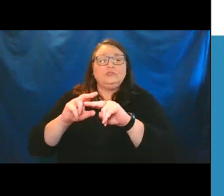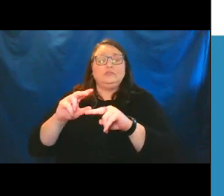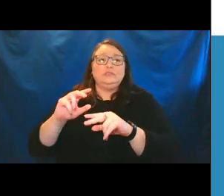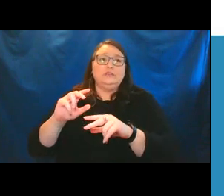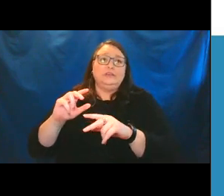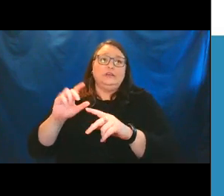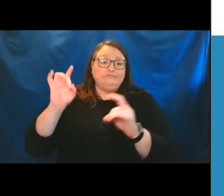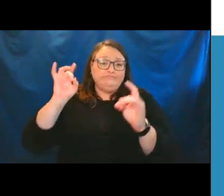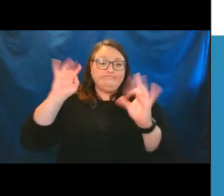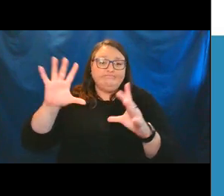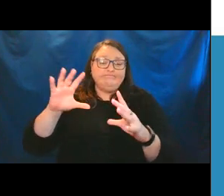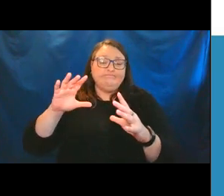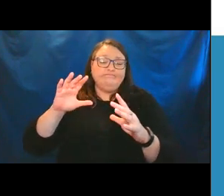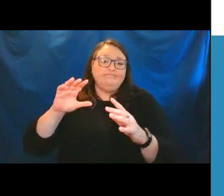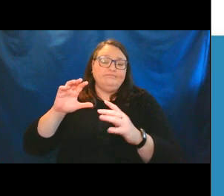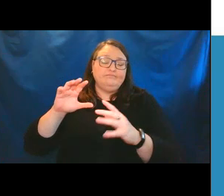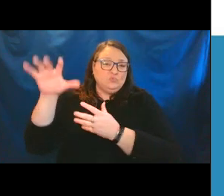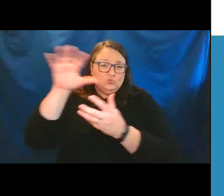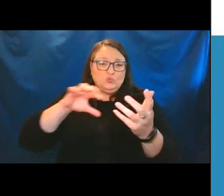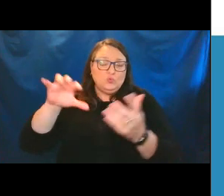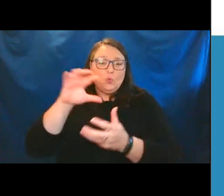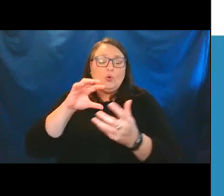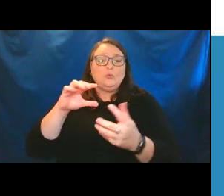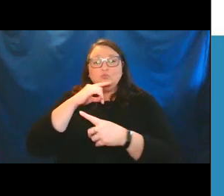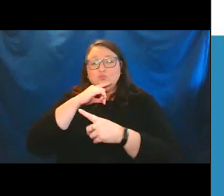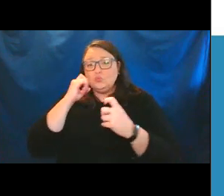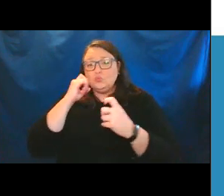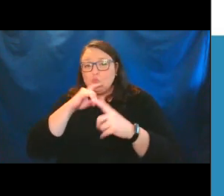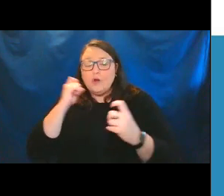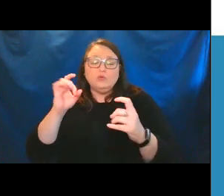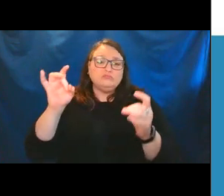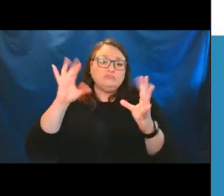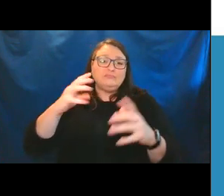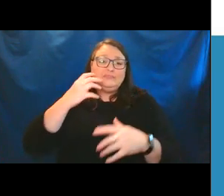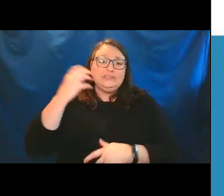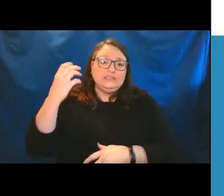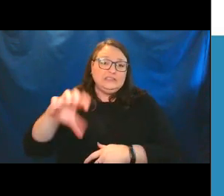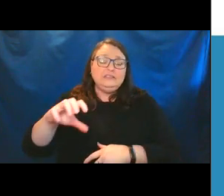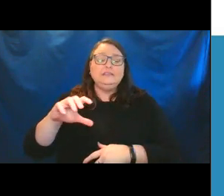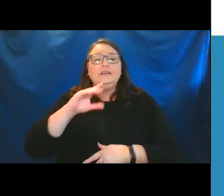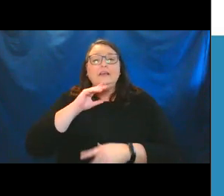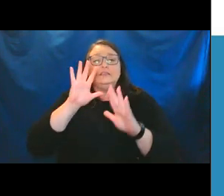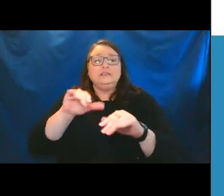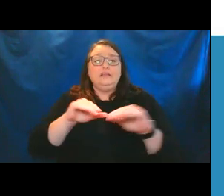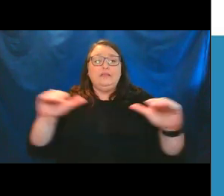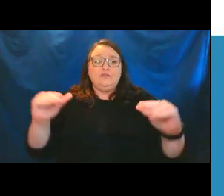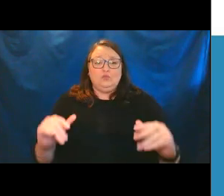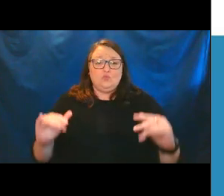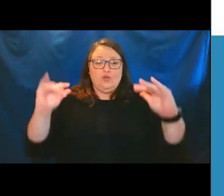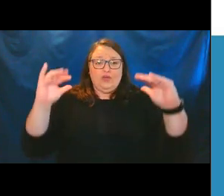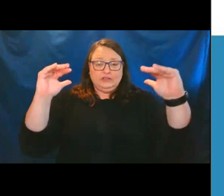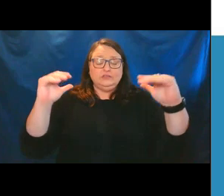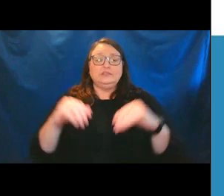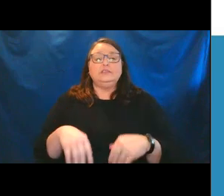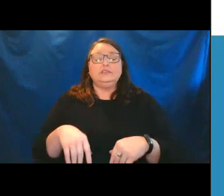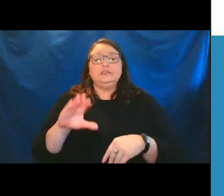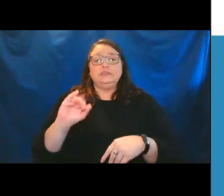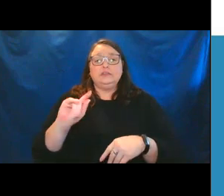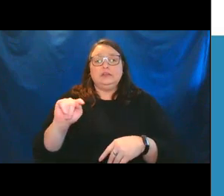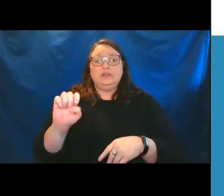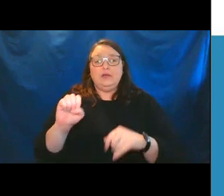intensities, droughts, extreme heat events, and sea level rise. And climate resilience issues include